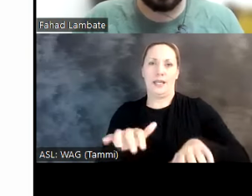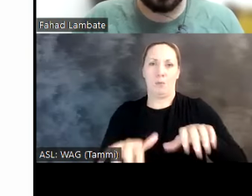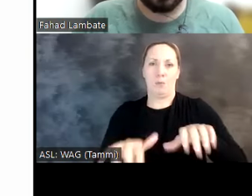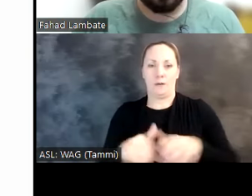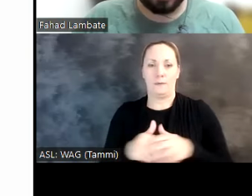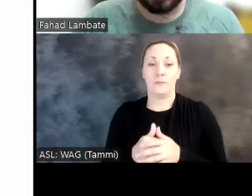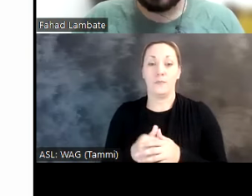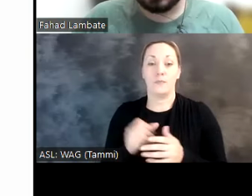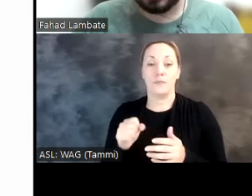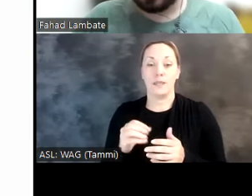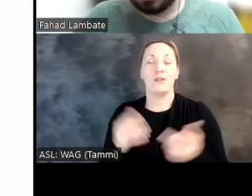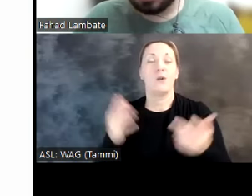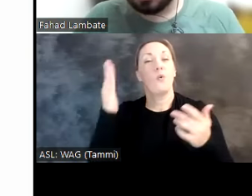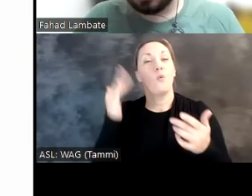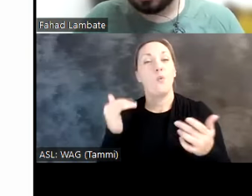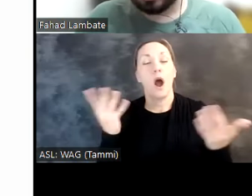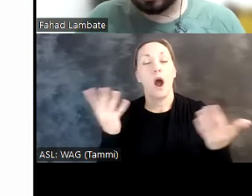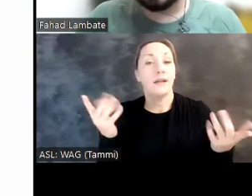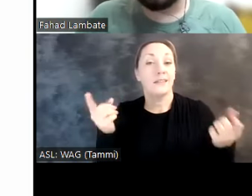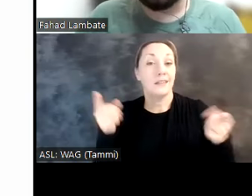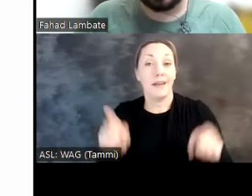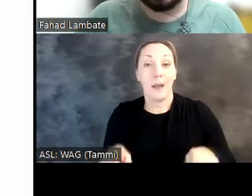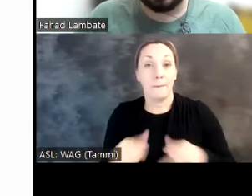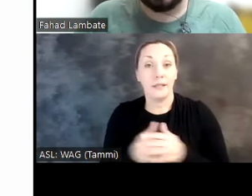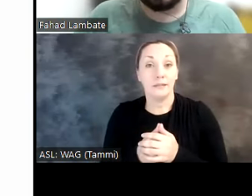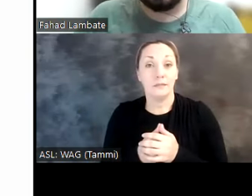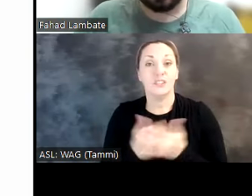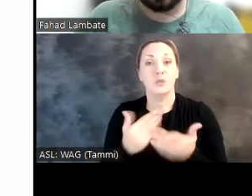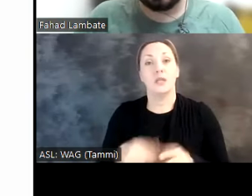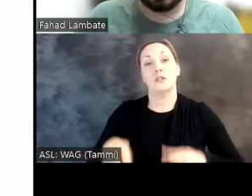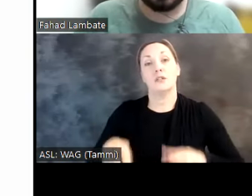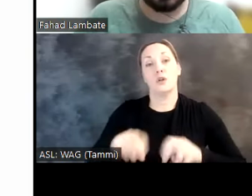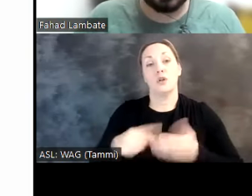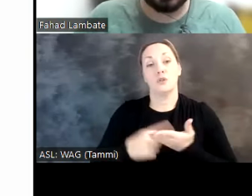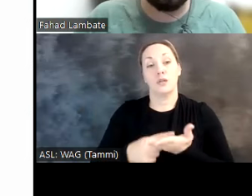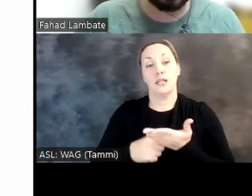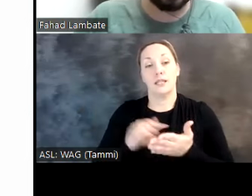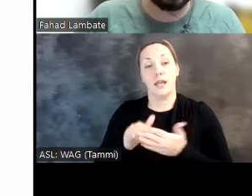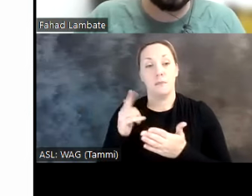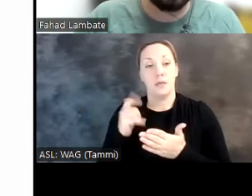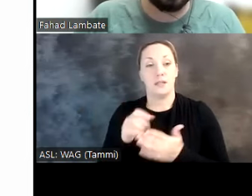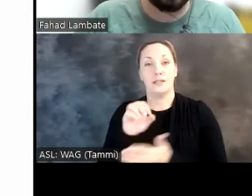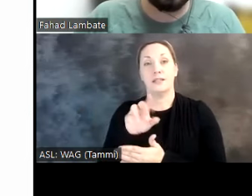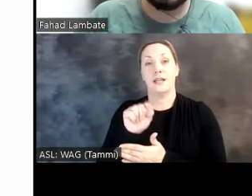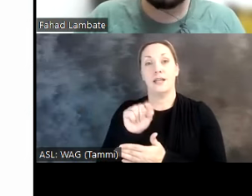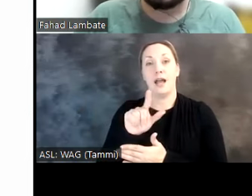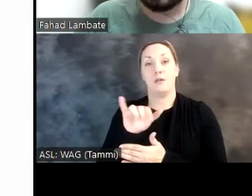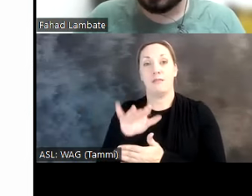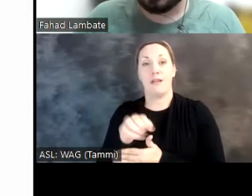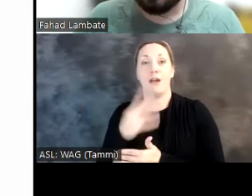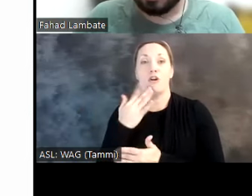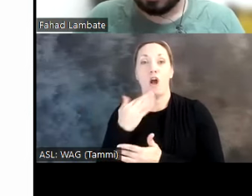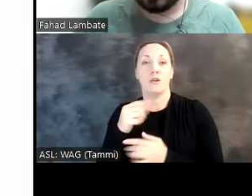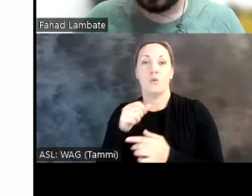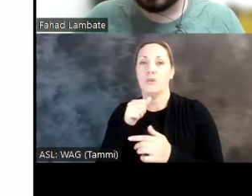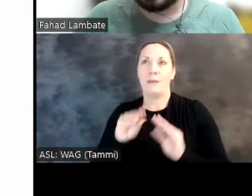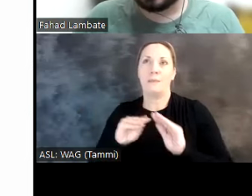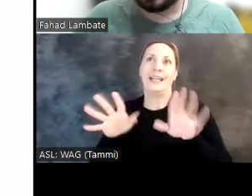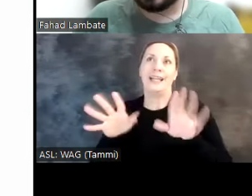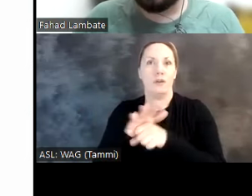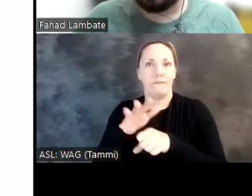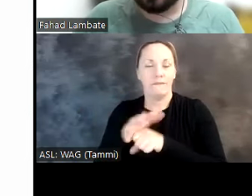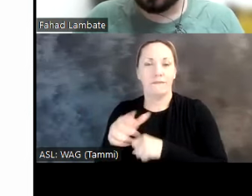So why this happens? So let's have a look at that. Because the outline color will not be distinct enough. So in